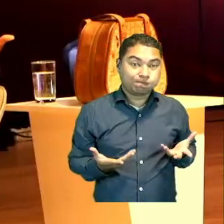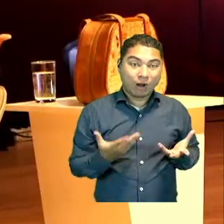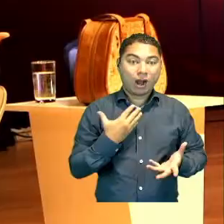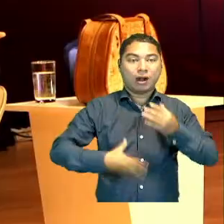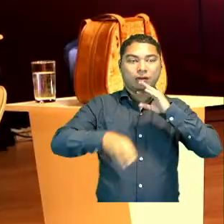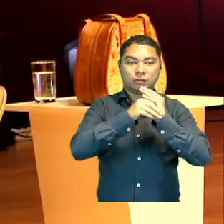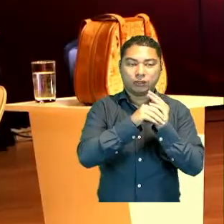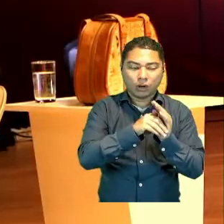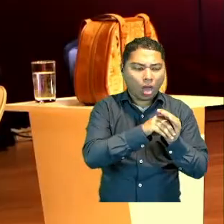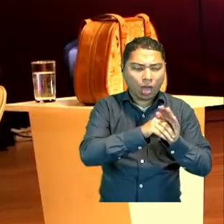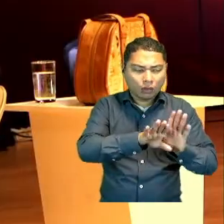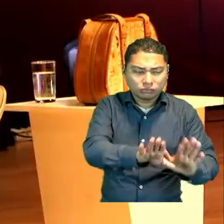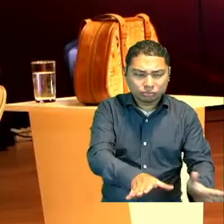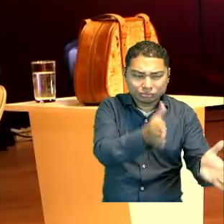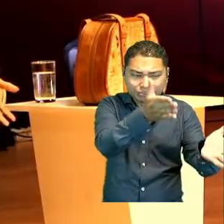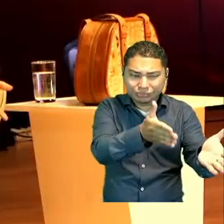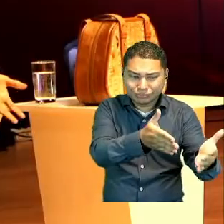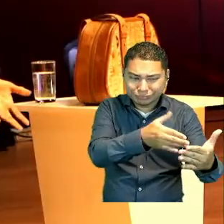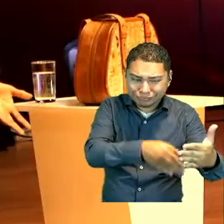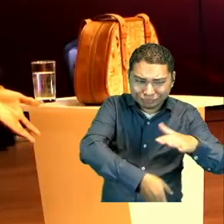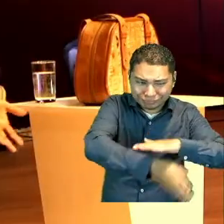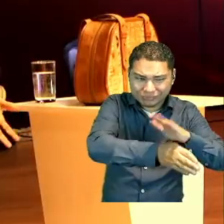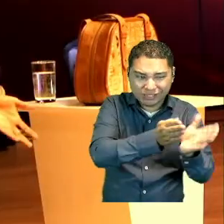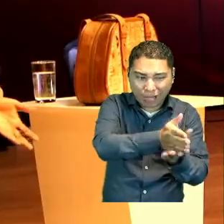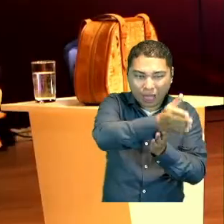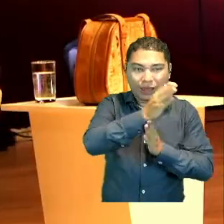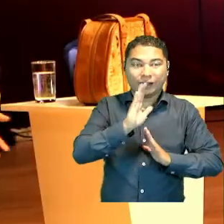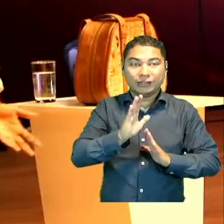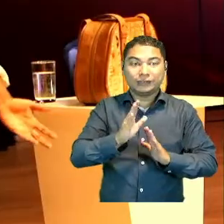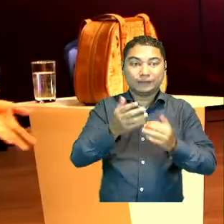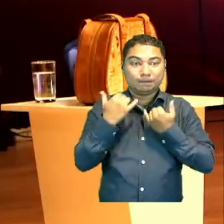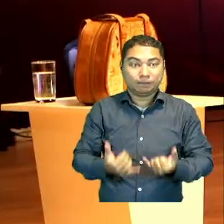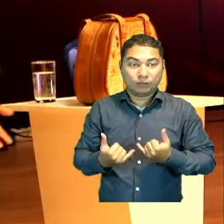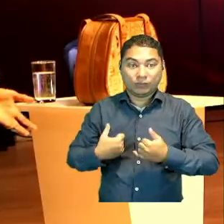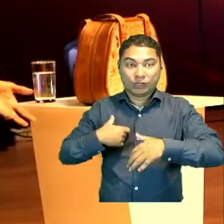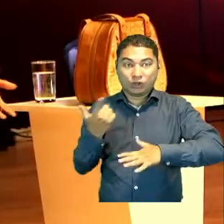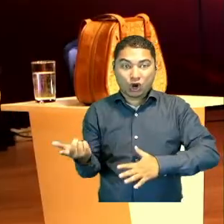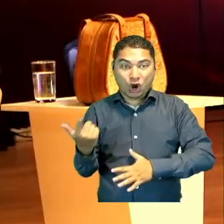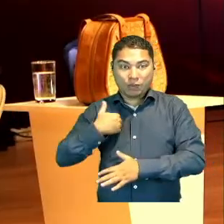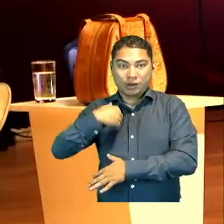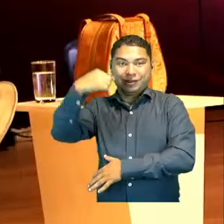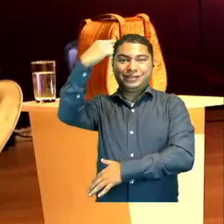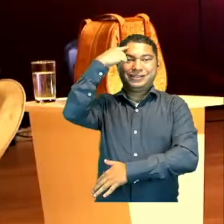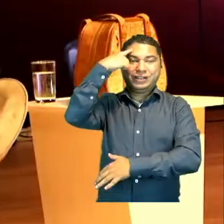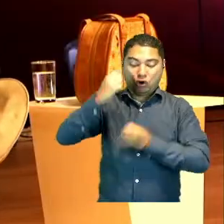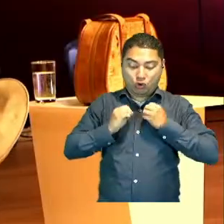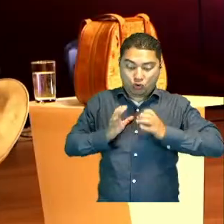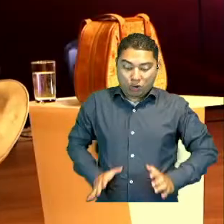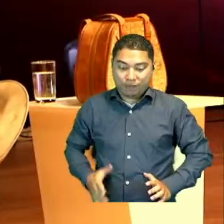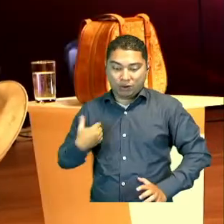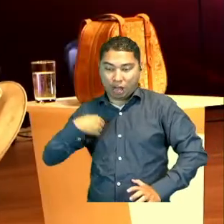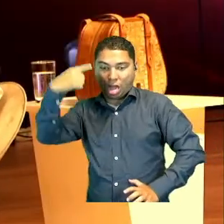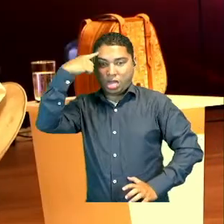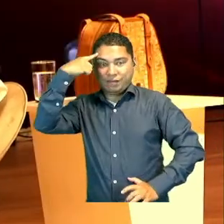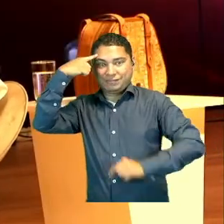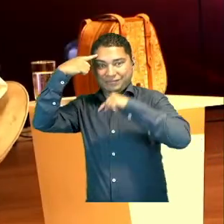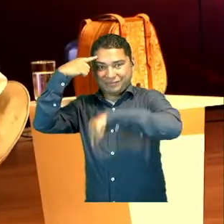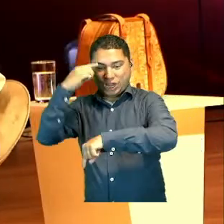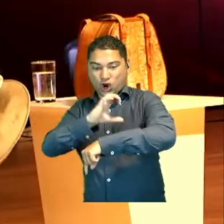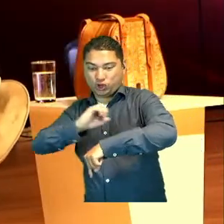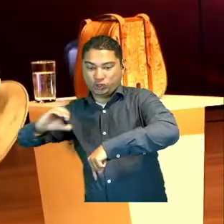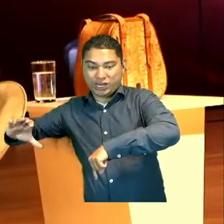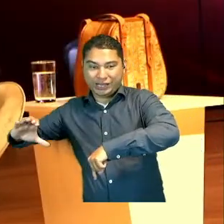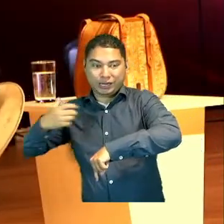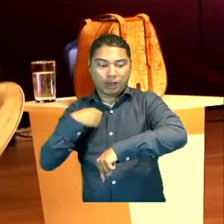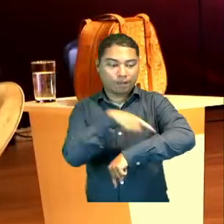this every day, but in a way that you think that is better to keep the identity of black